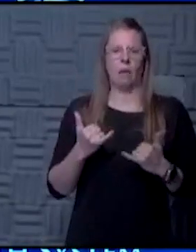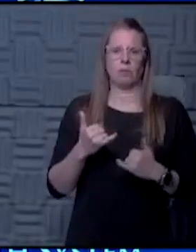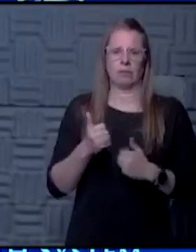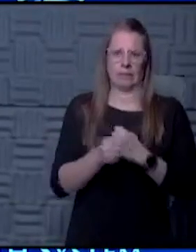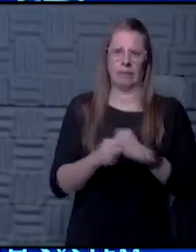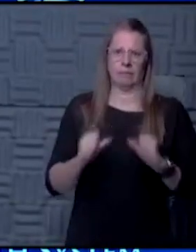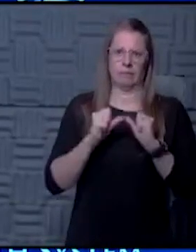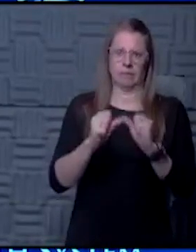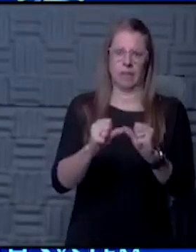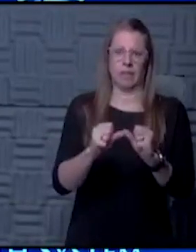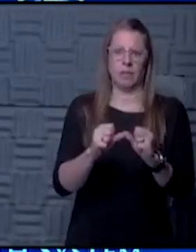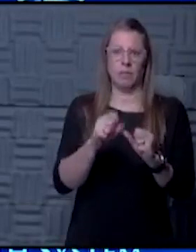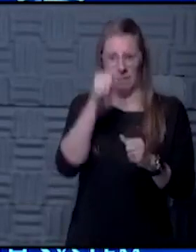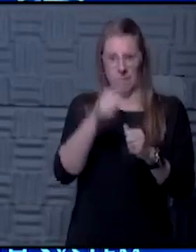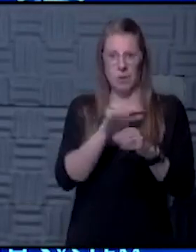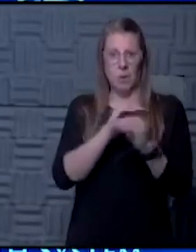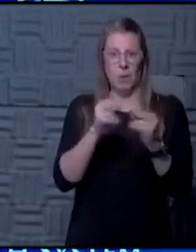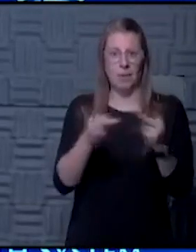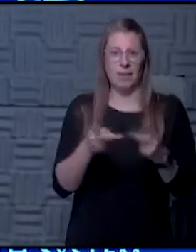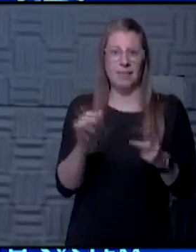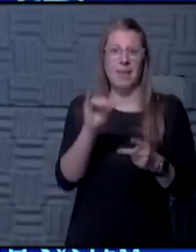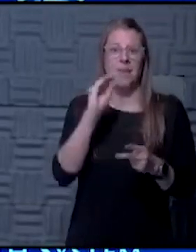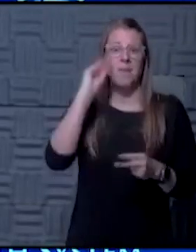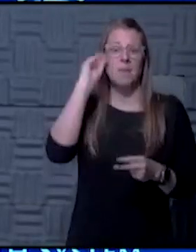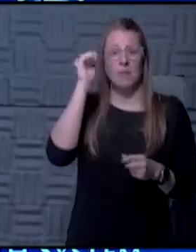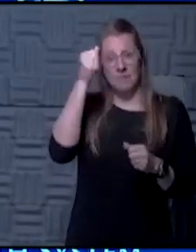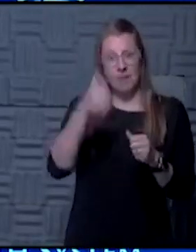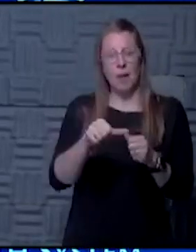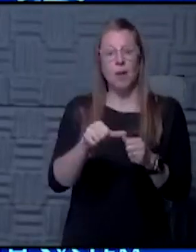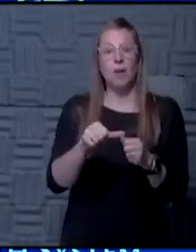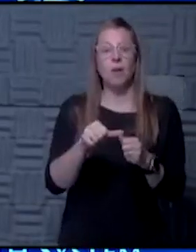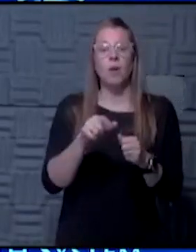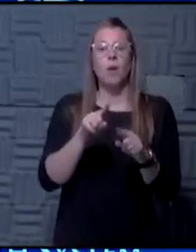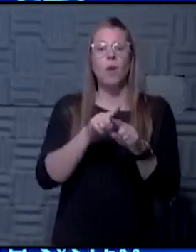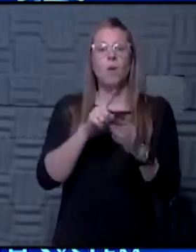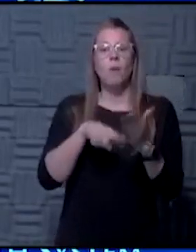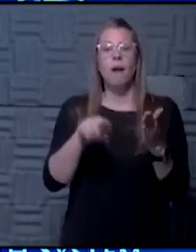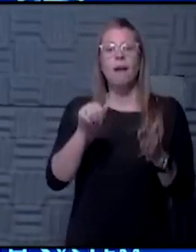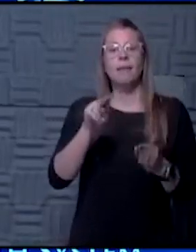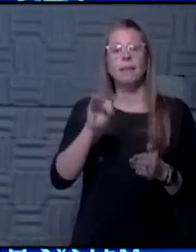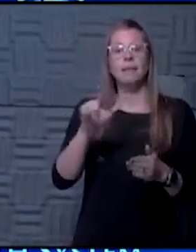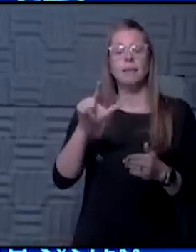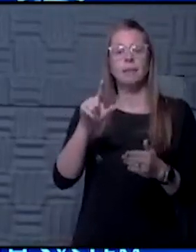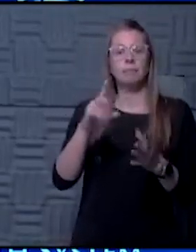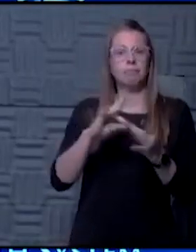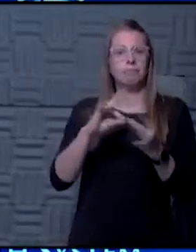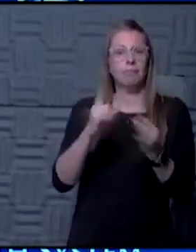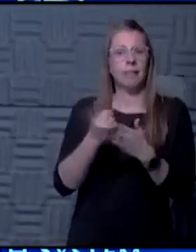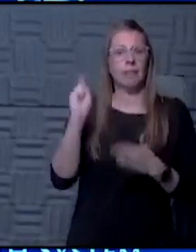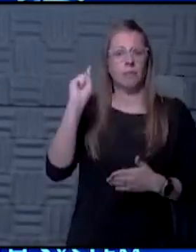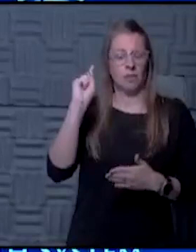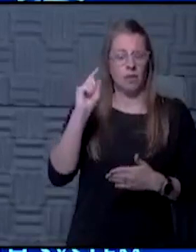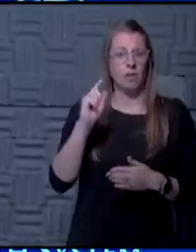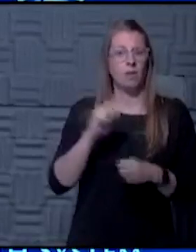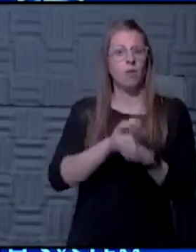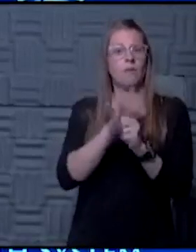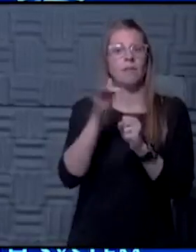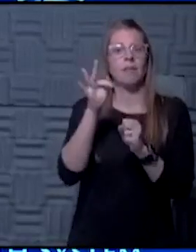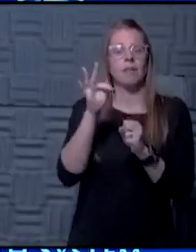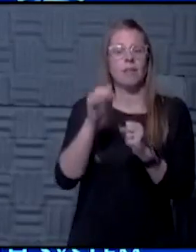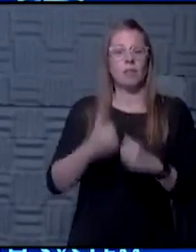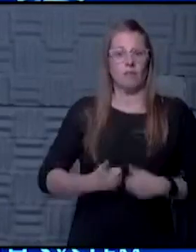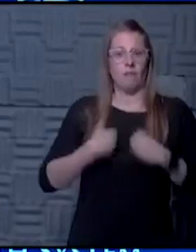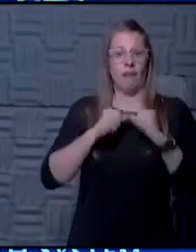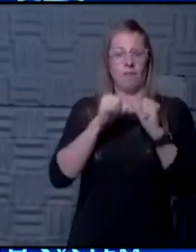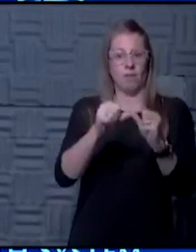And remember, there's still no place like home. Remember, let's hear what Anil said last week, I believe, a COVID-19 survivor